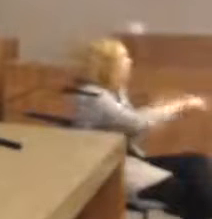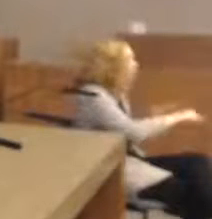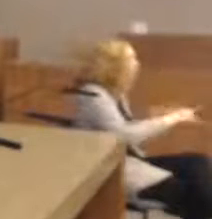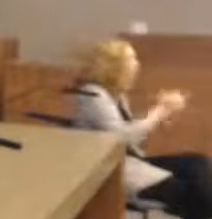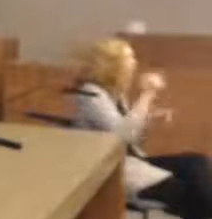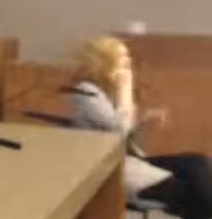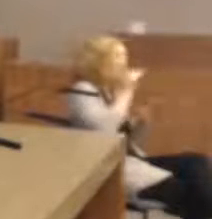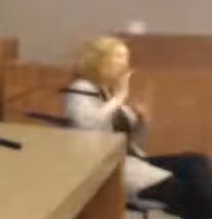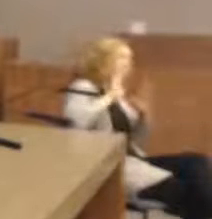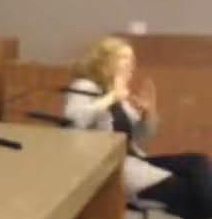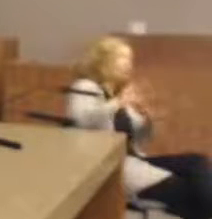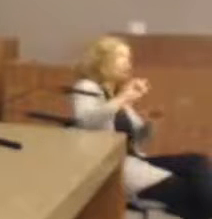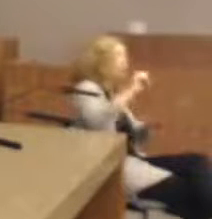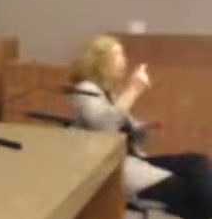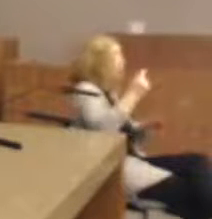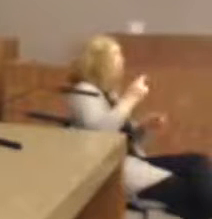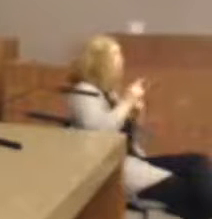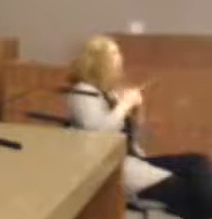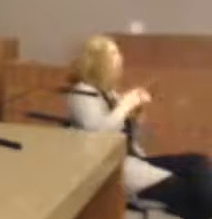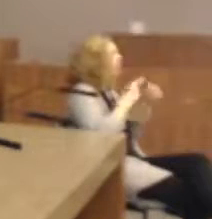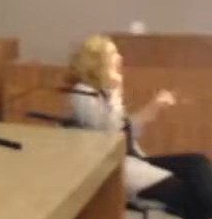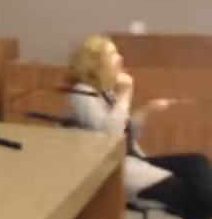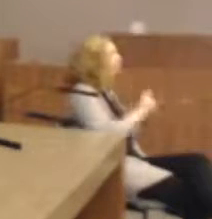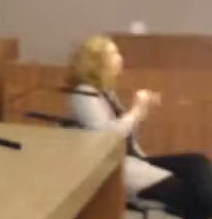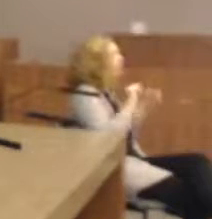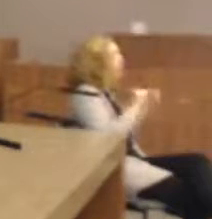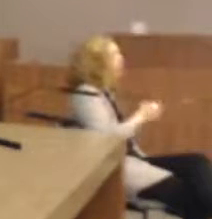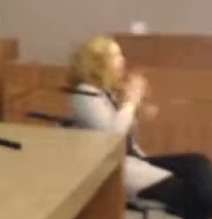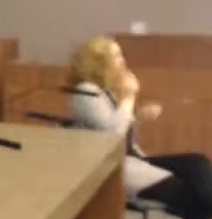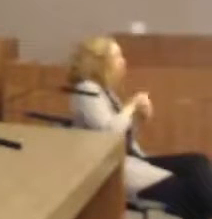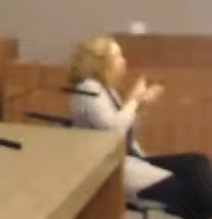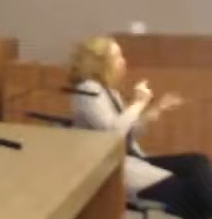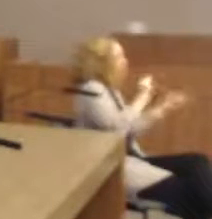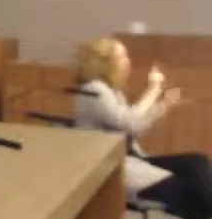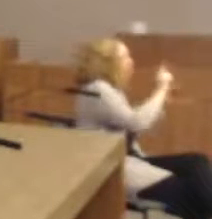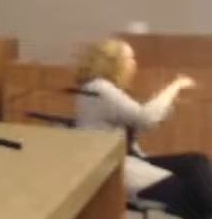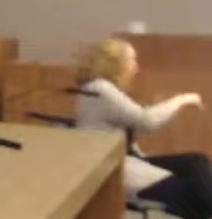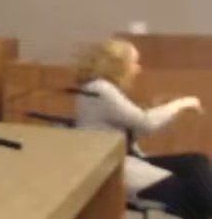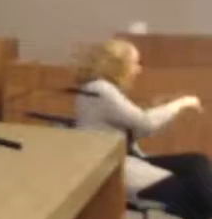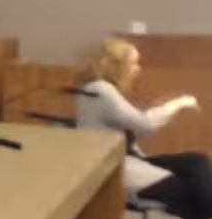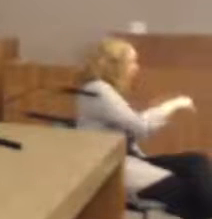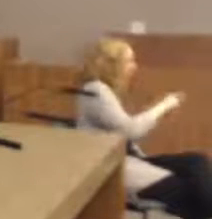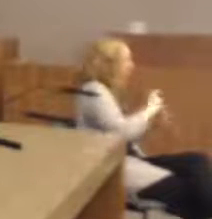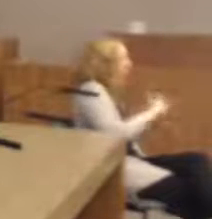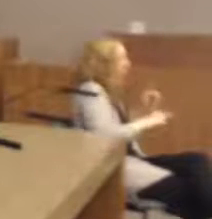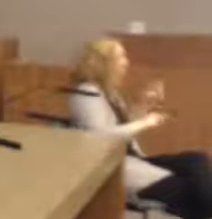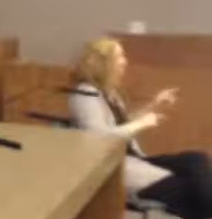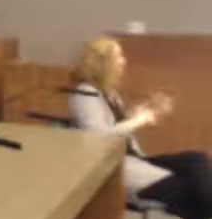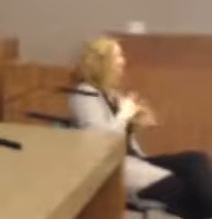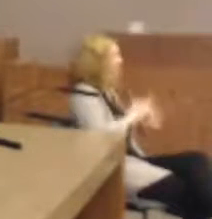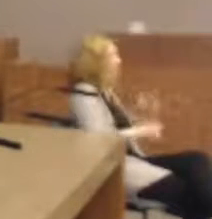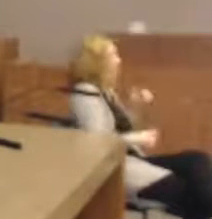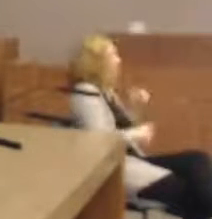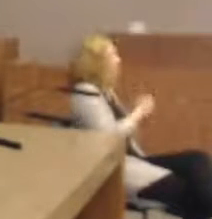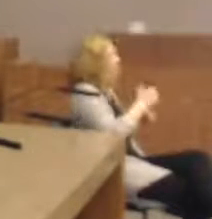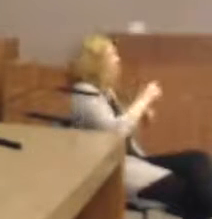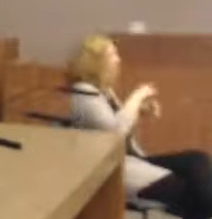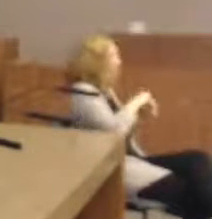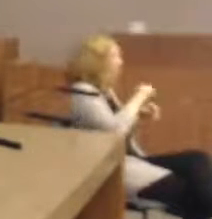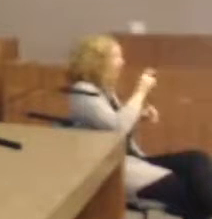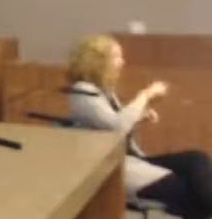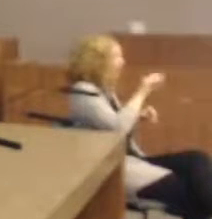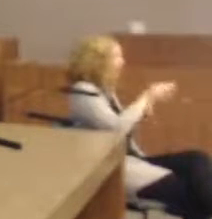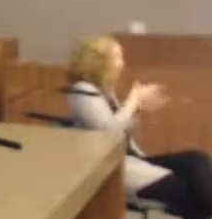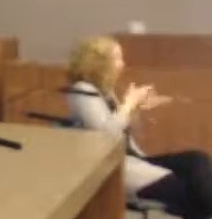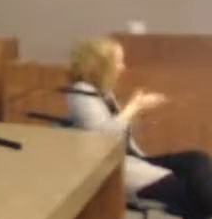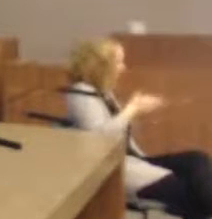they push you away first, they decrease the pain that you're going to cause them. Only they're the most vulnerable and in need of the service.